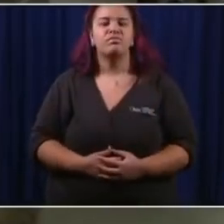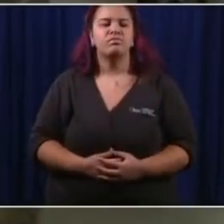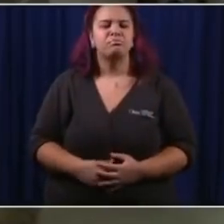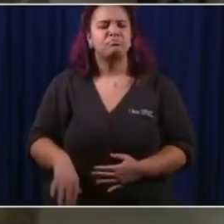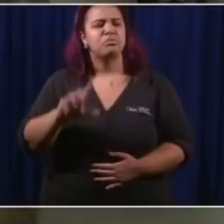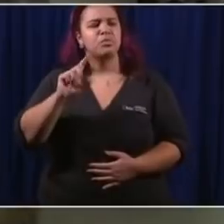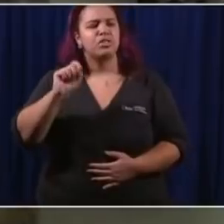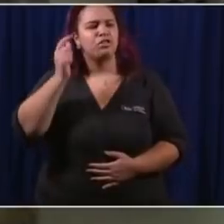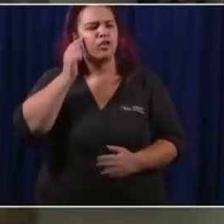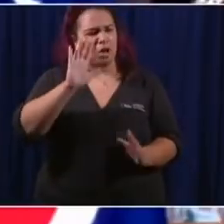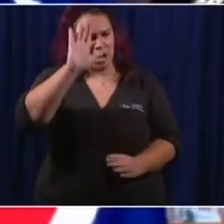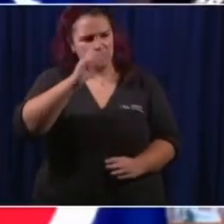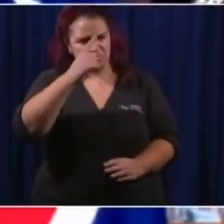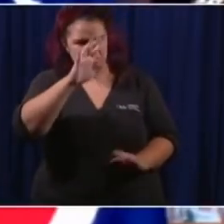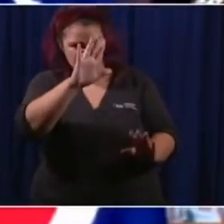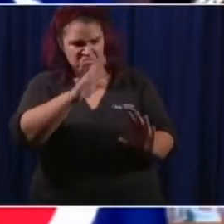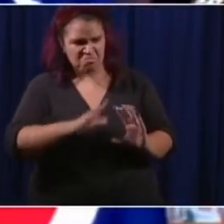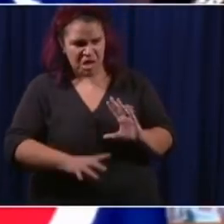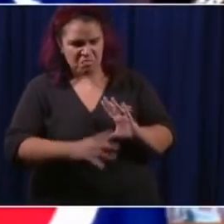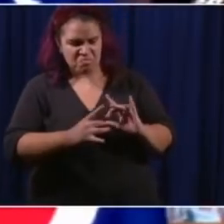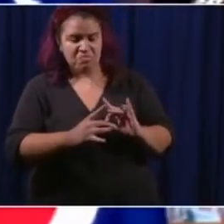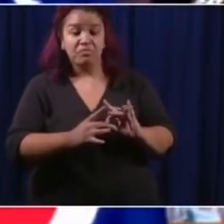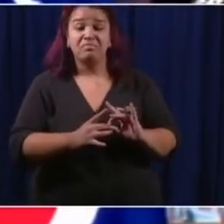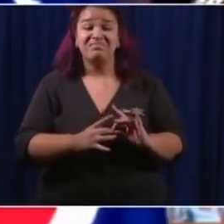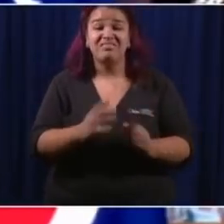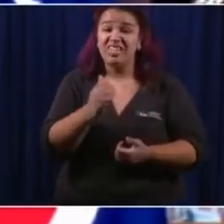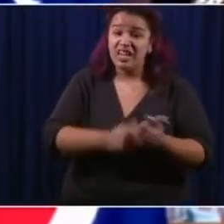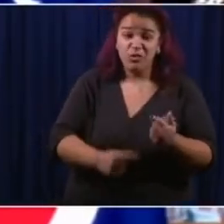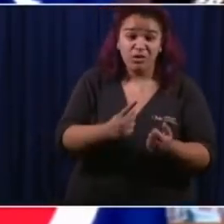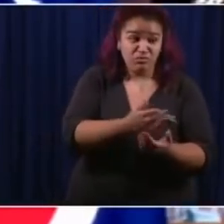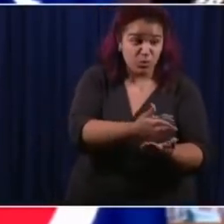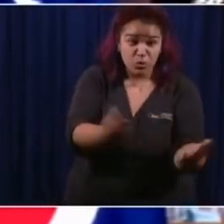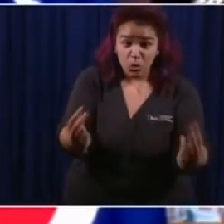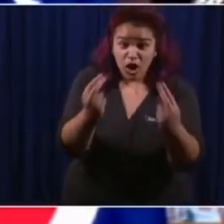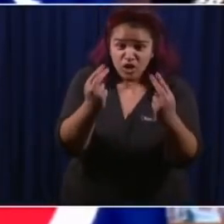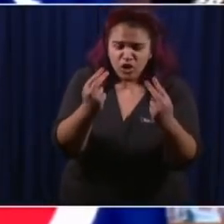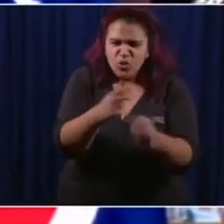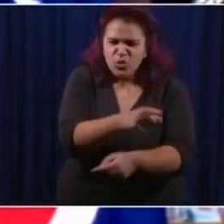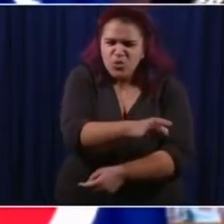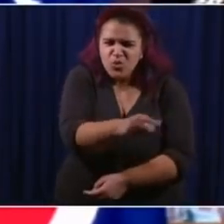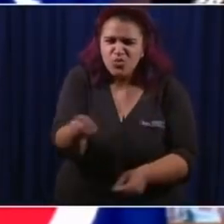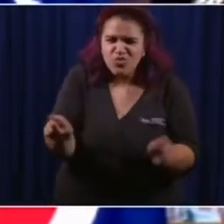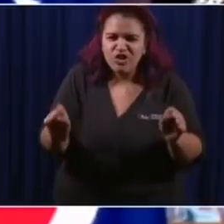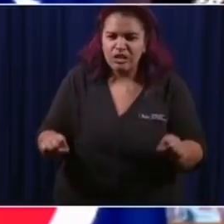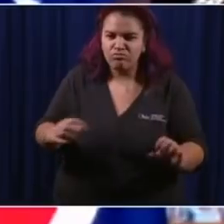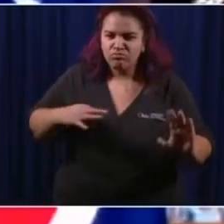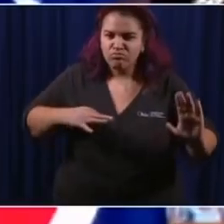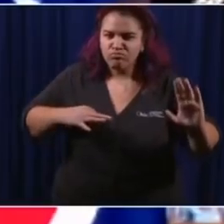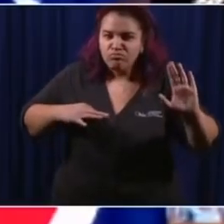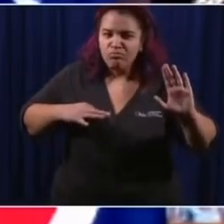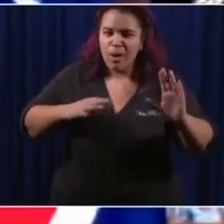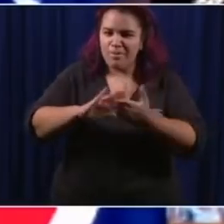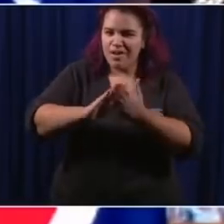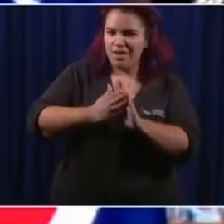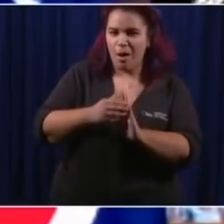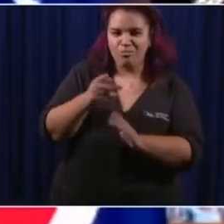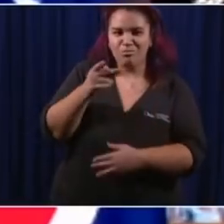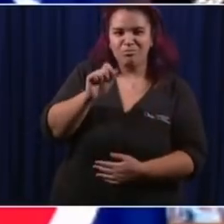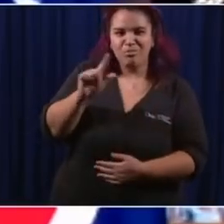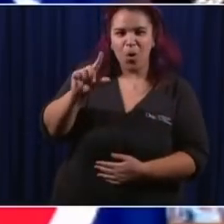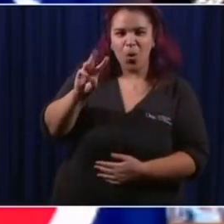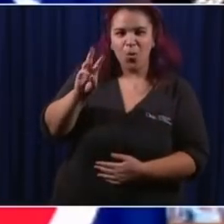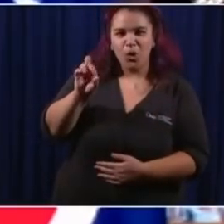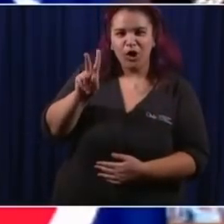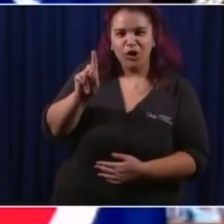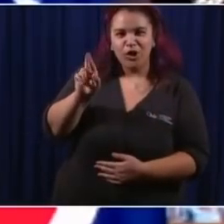something to that? Look, everybody who's watching today, you can be a poll worker. Everybody who's out there across the state of